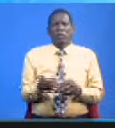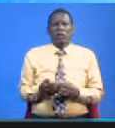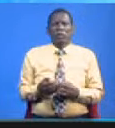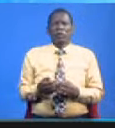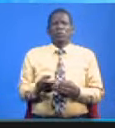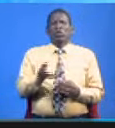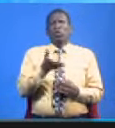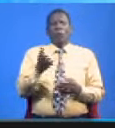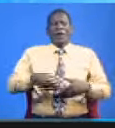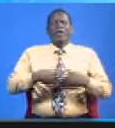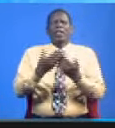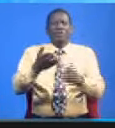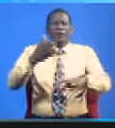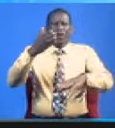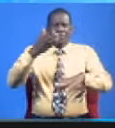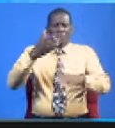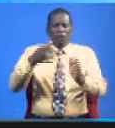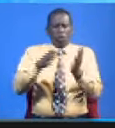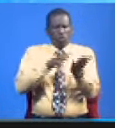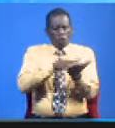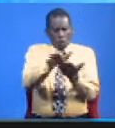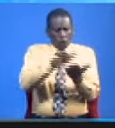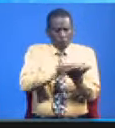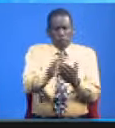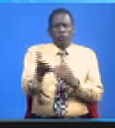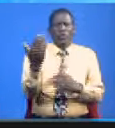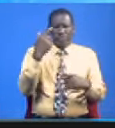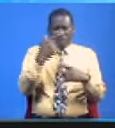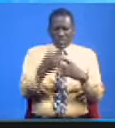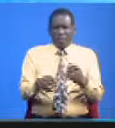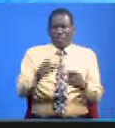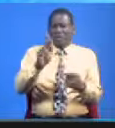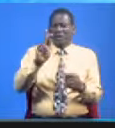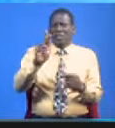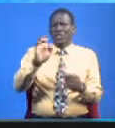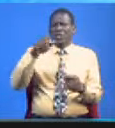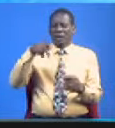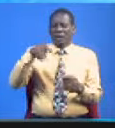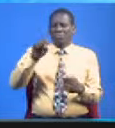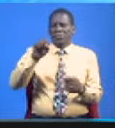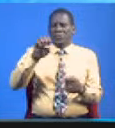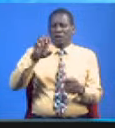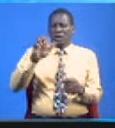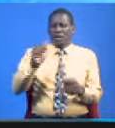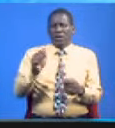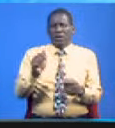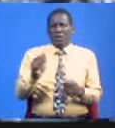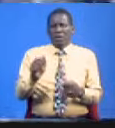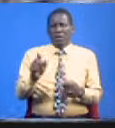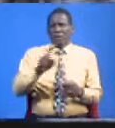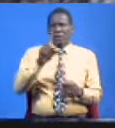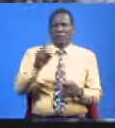allegedly issued with photocopies of last year's KPSEA assessment papers.